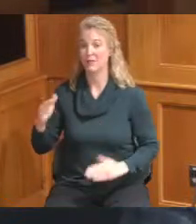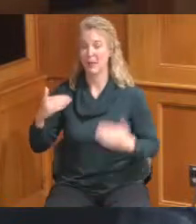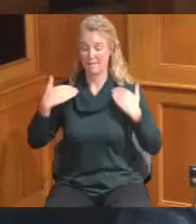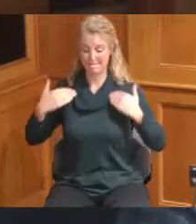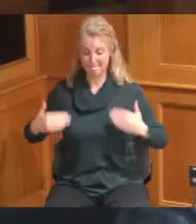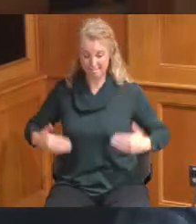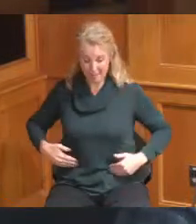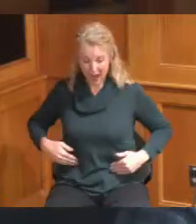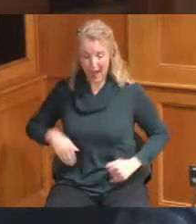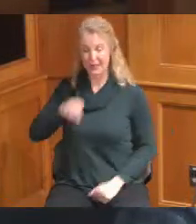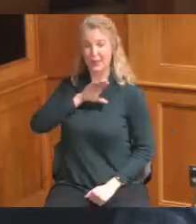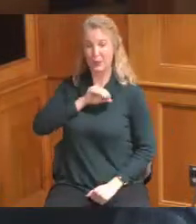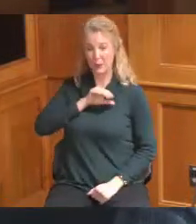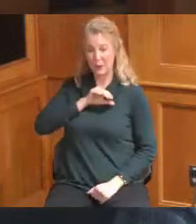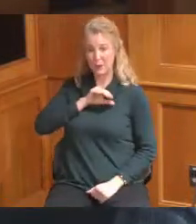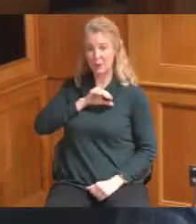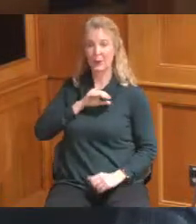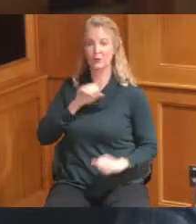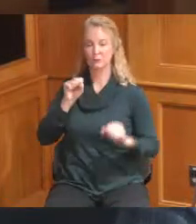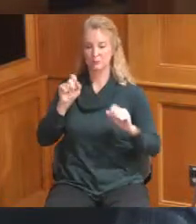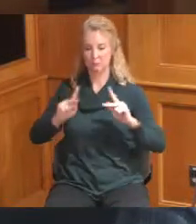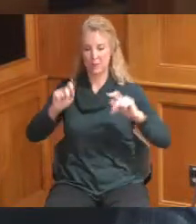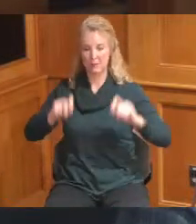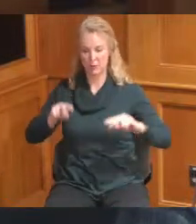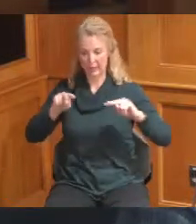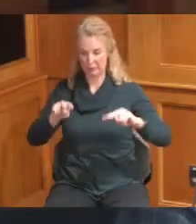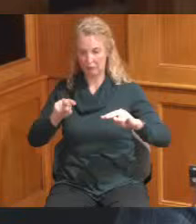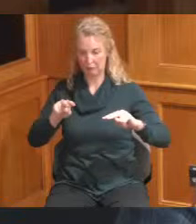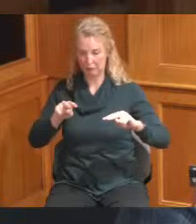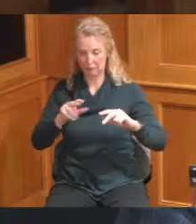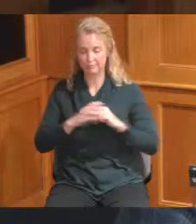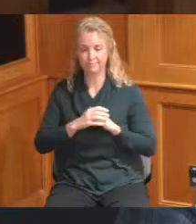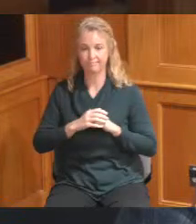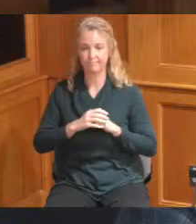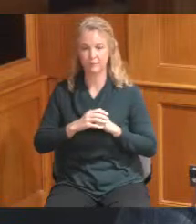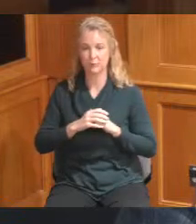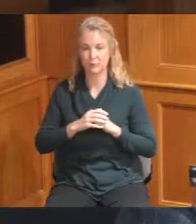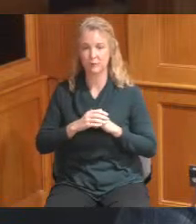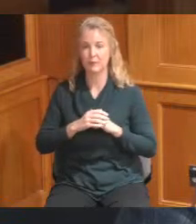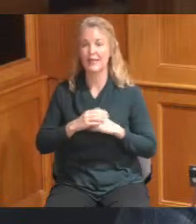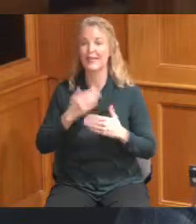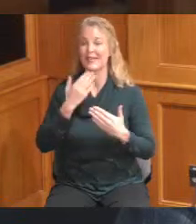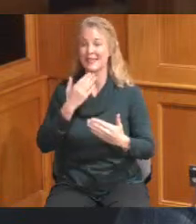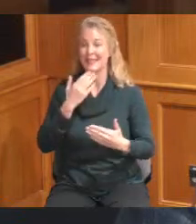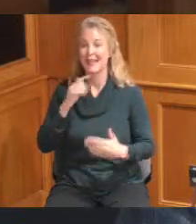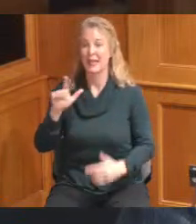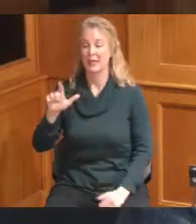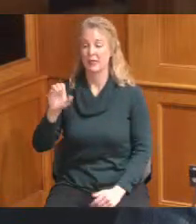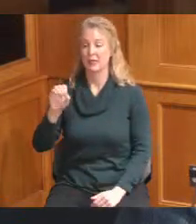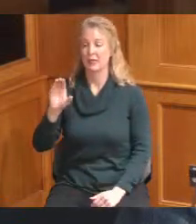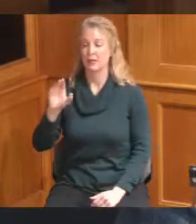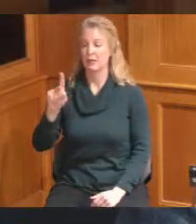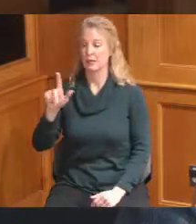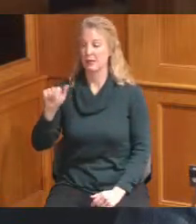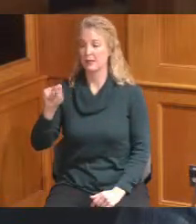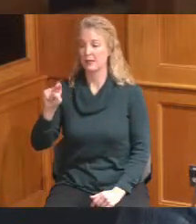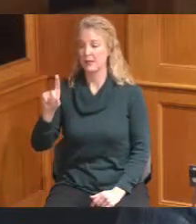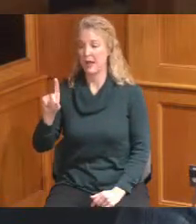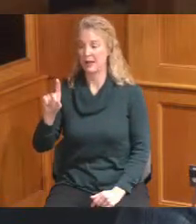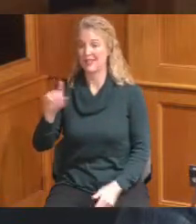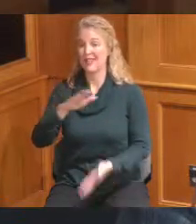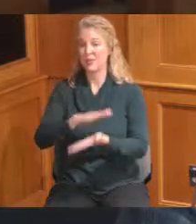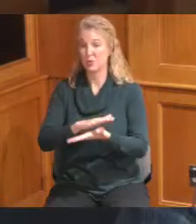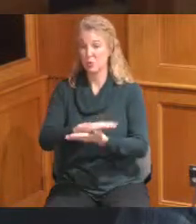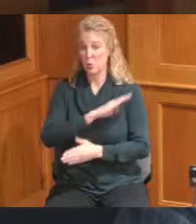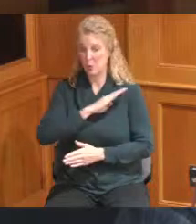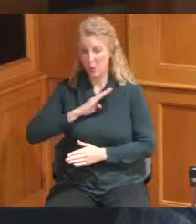the websites, and I also want to thank Laughlin School Board. They have released some of